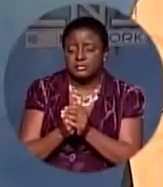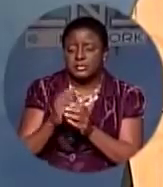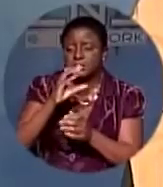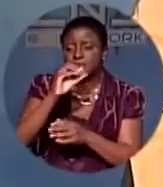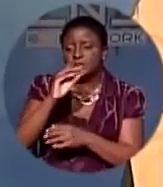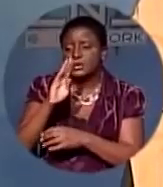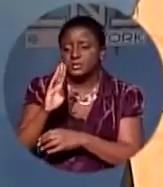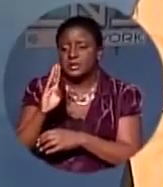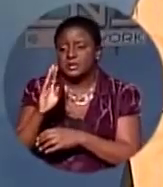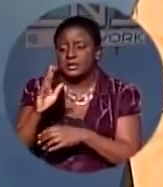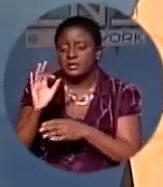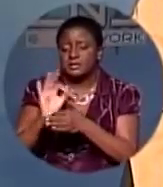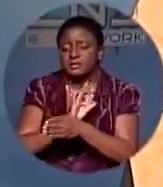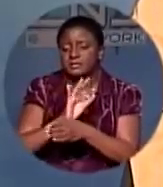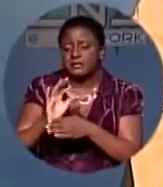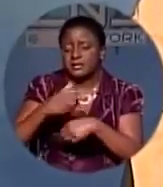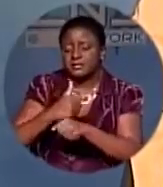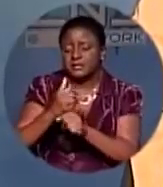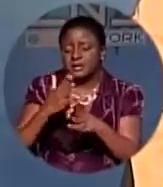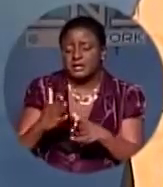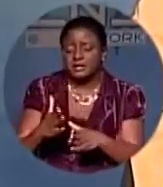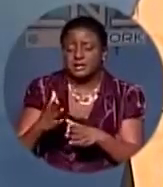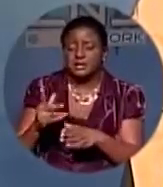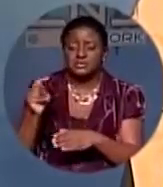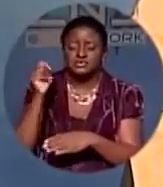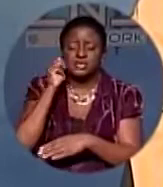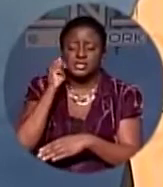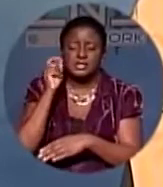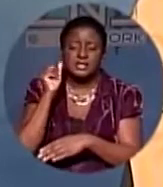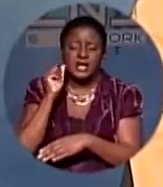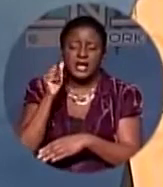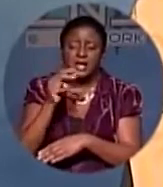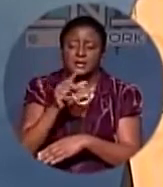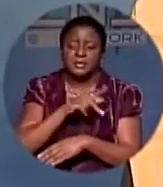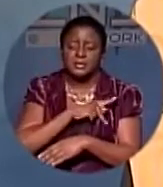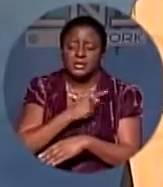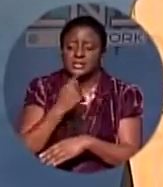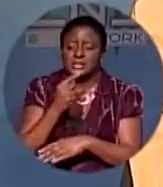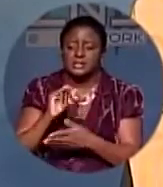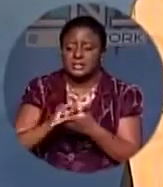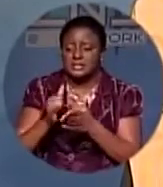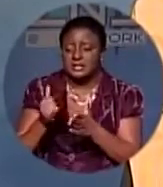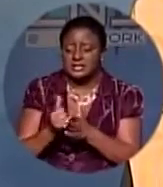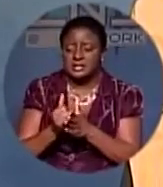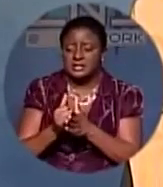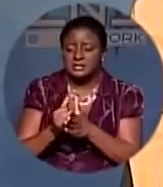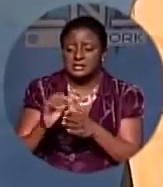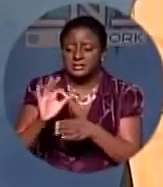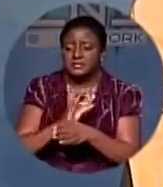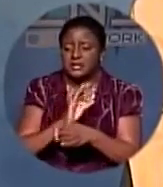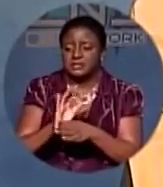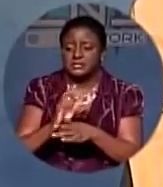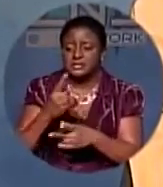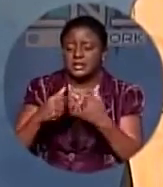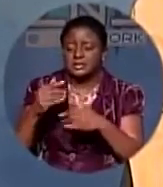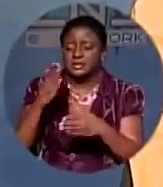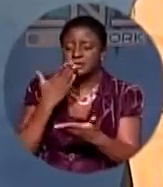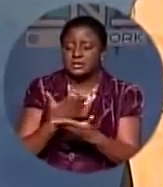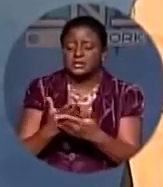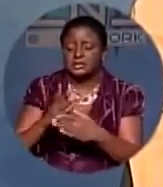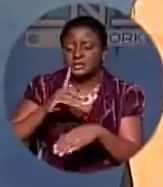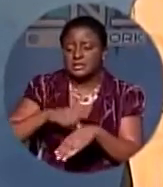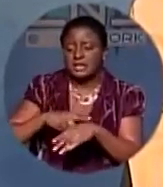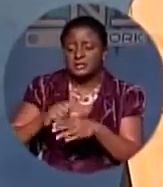UCLB filmmaker and producer Tracy Ann Propal says these films are not only timely, but very crucial to the everyday